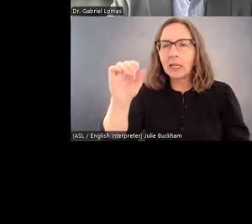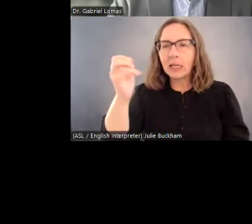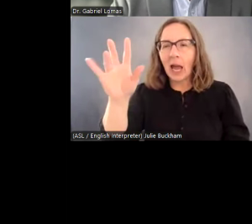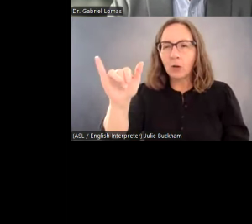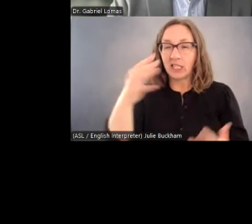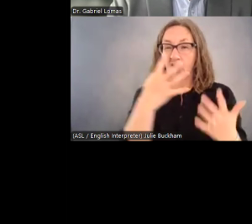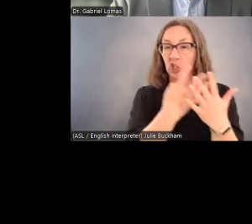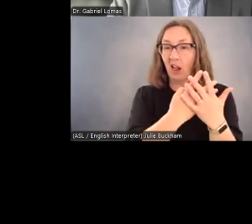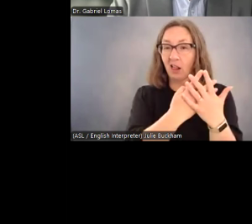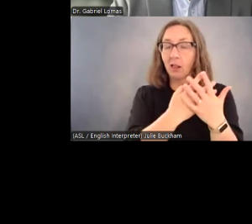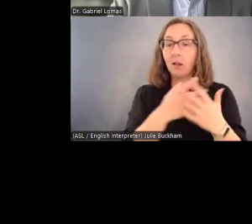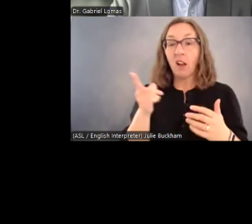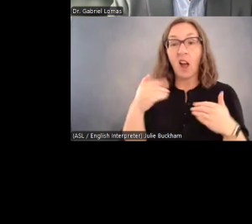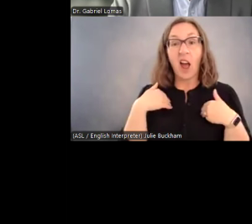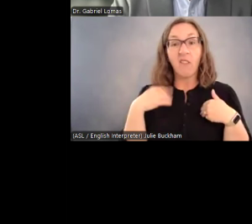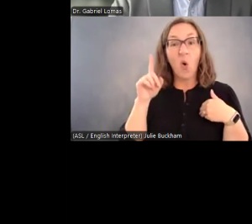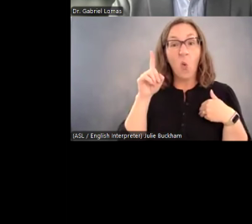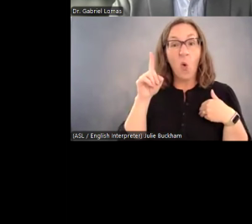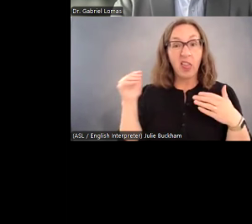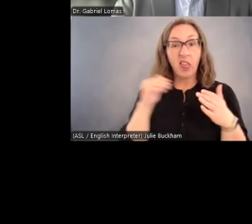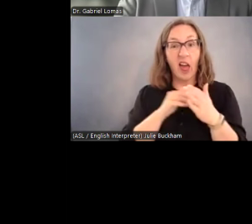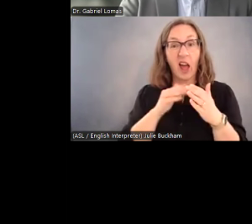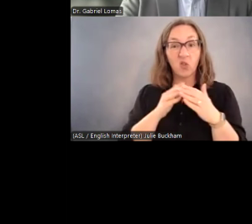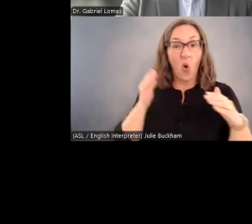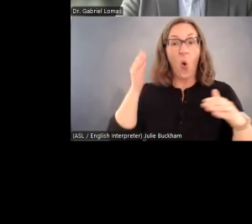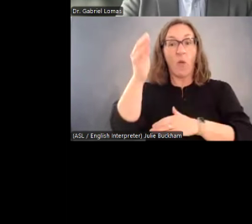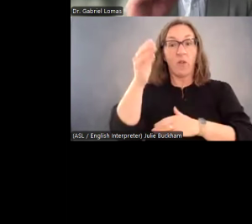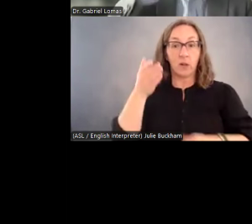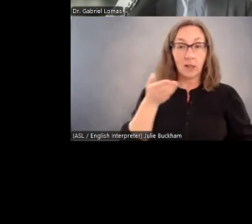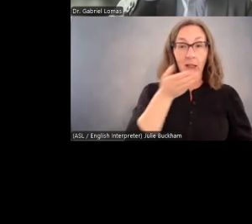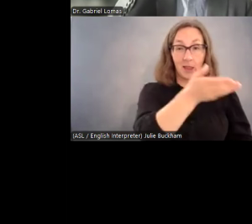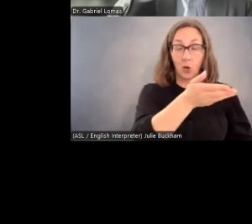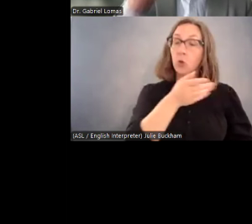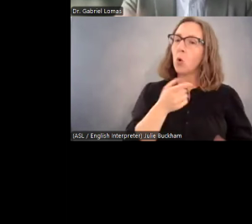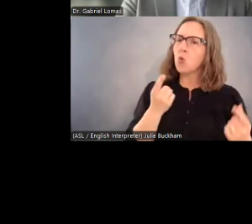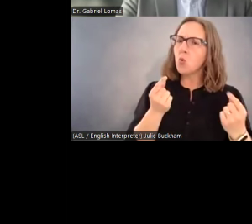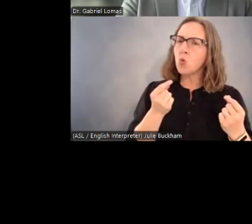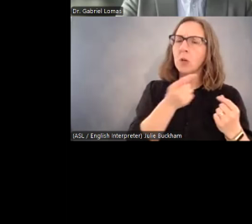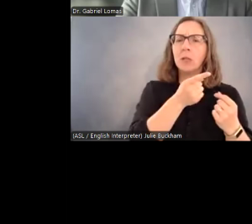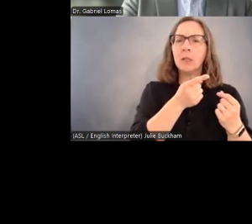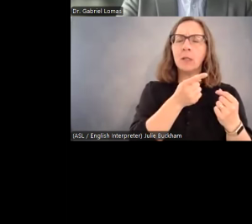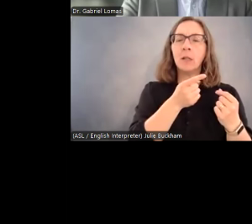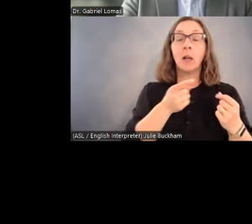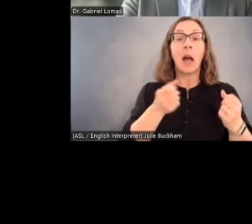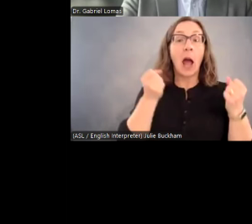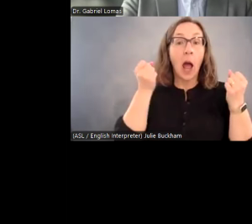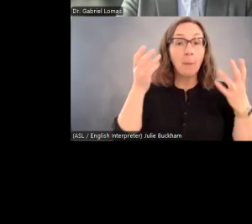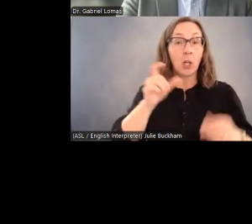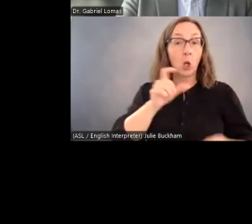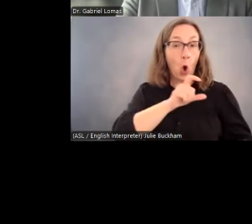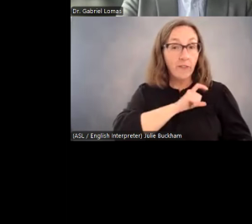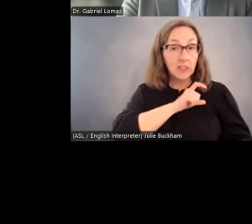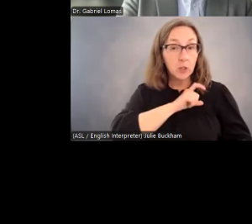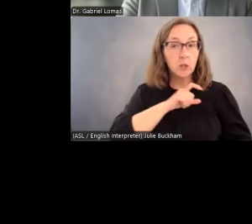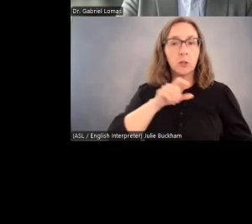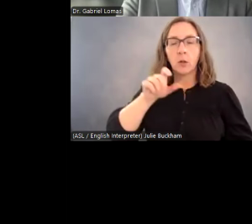over 1,000 individuals in this system, is they have increased their officers, their